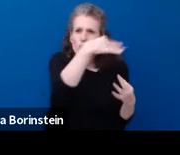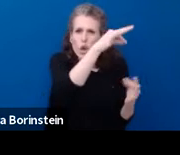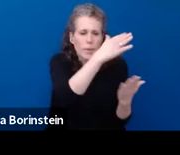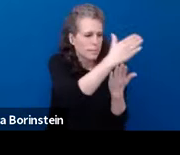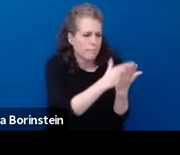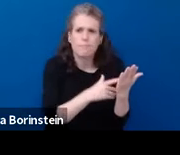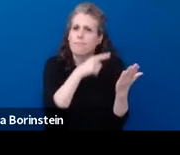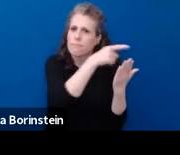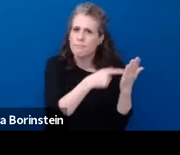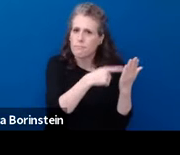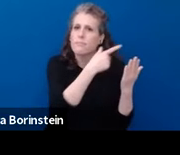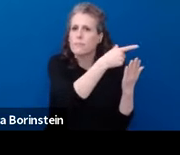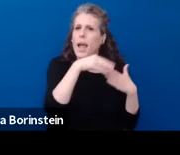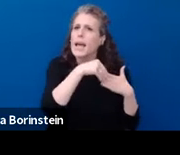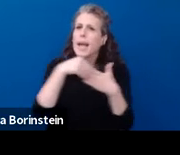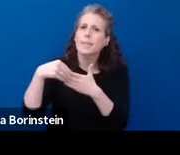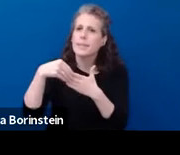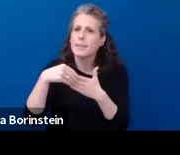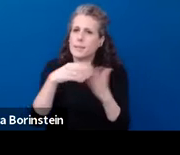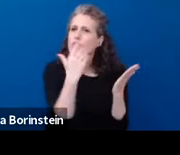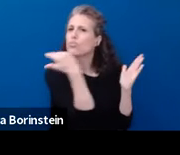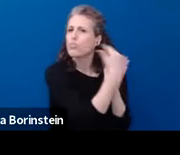guidelines for organizations and